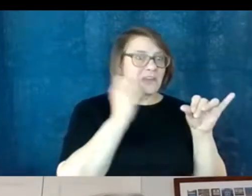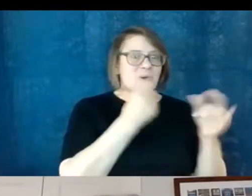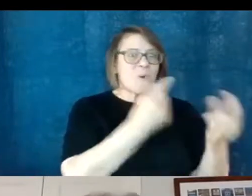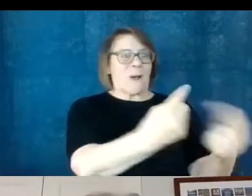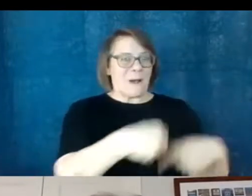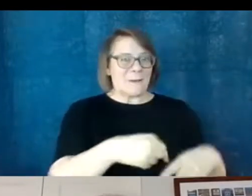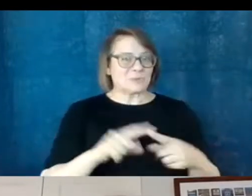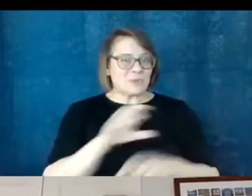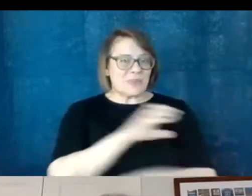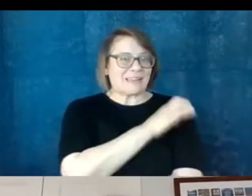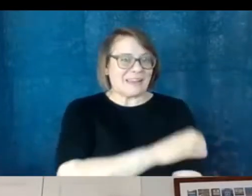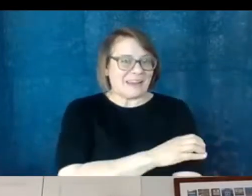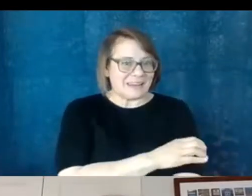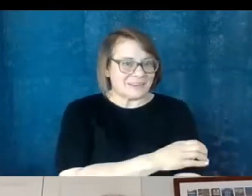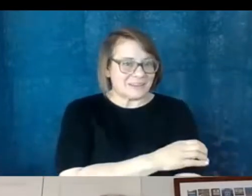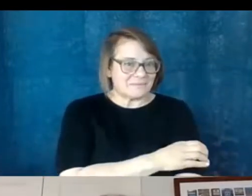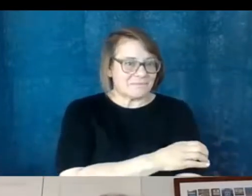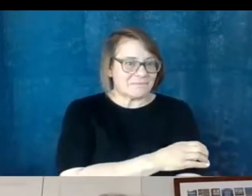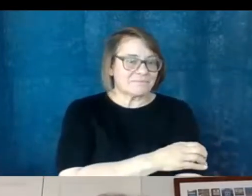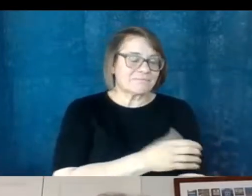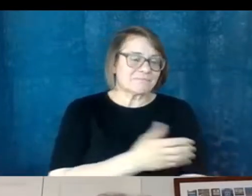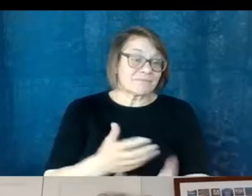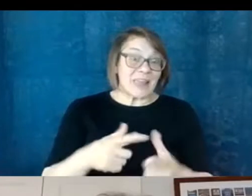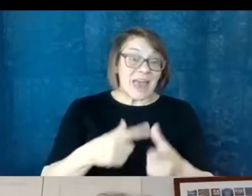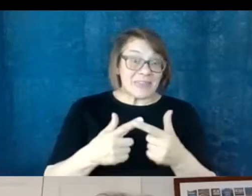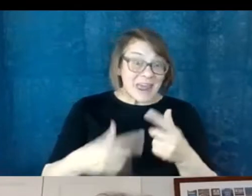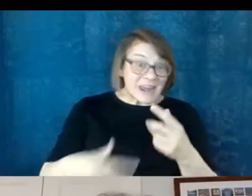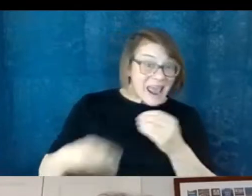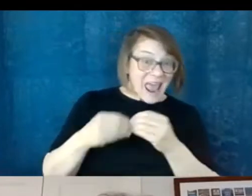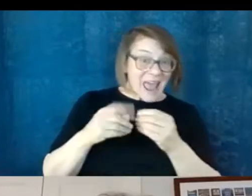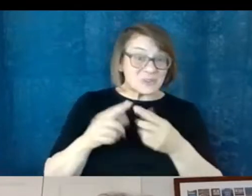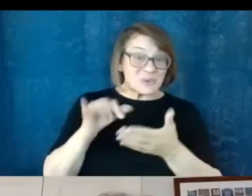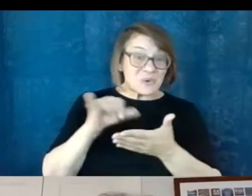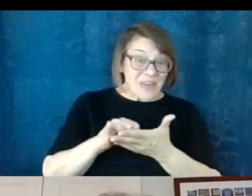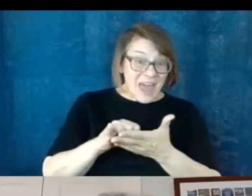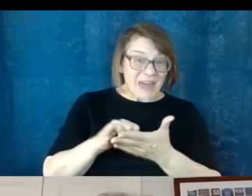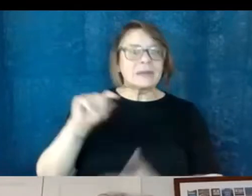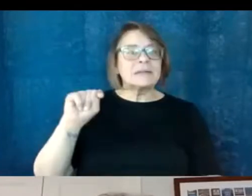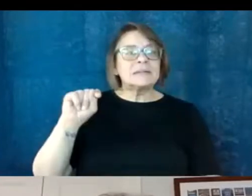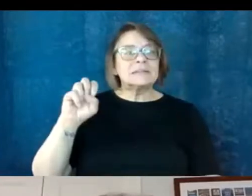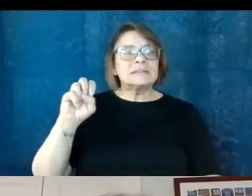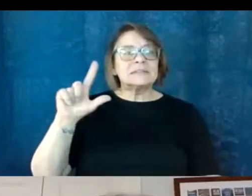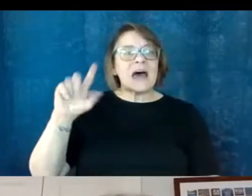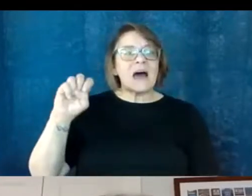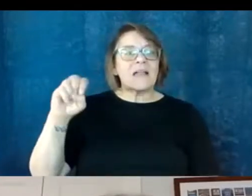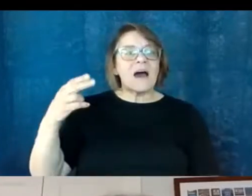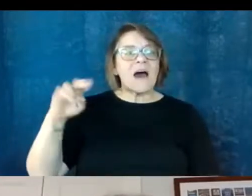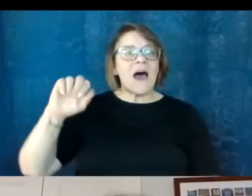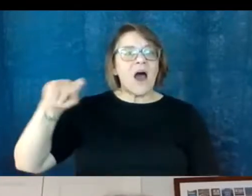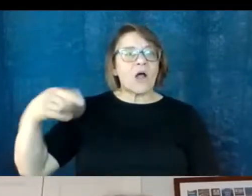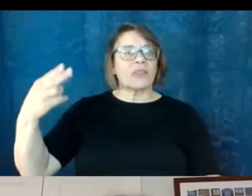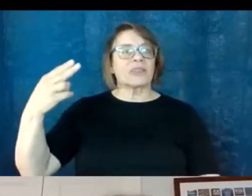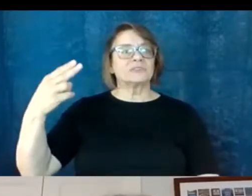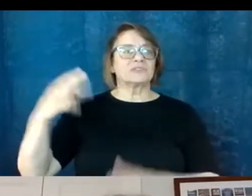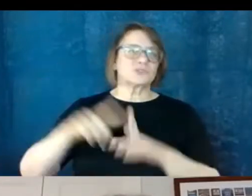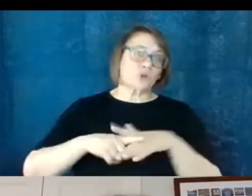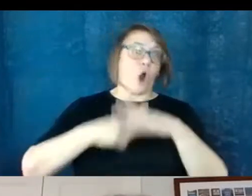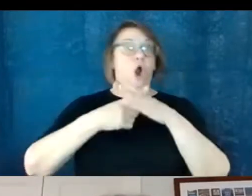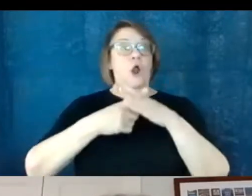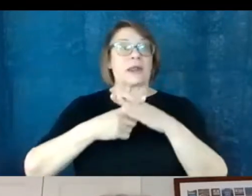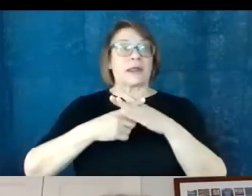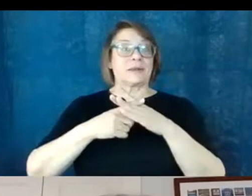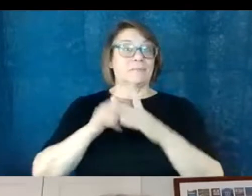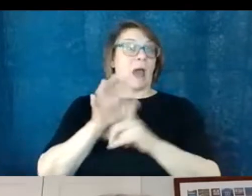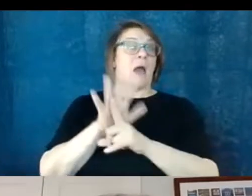clinic. And then add on to that, telehealth kind of boomed up this last year,